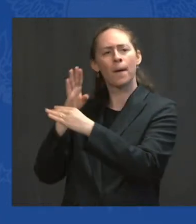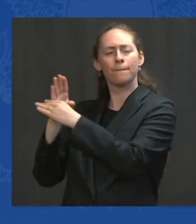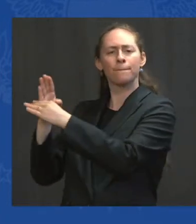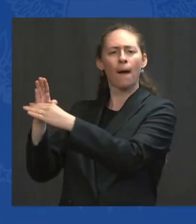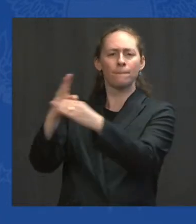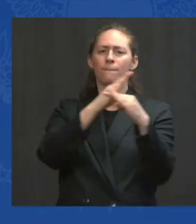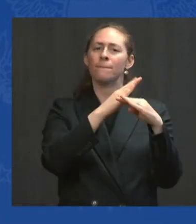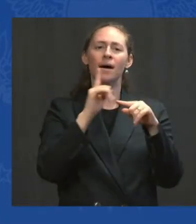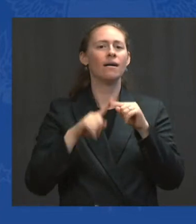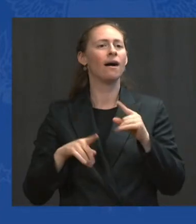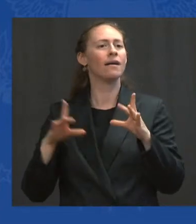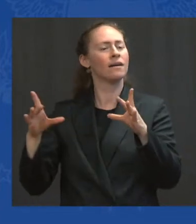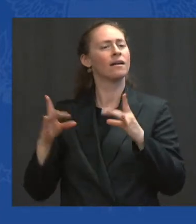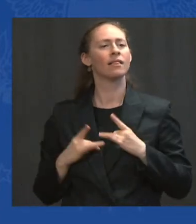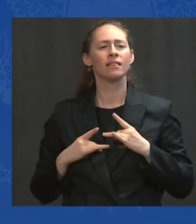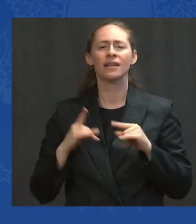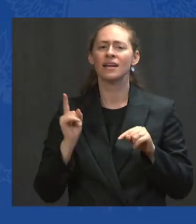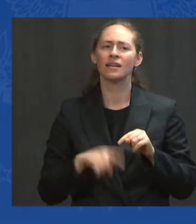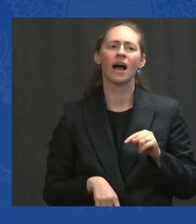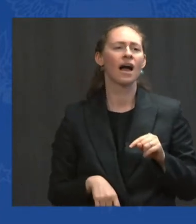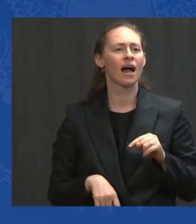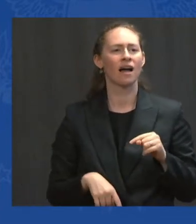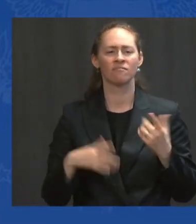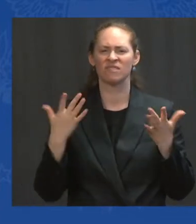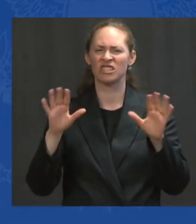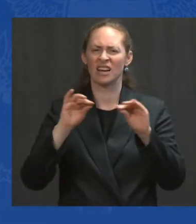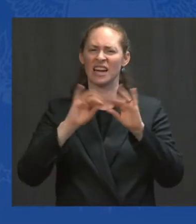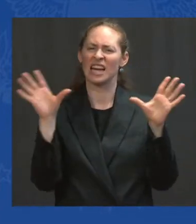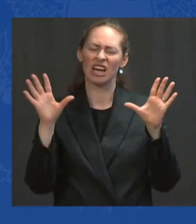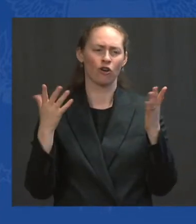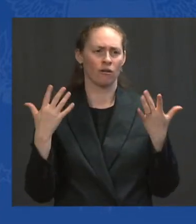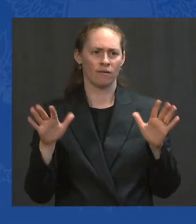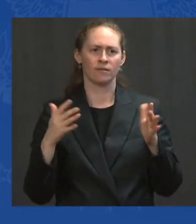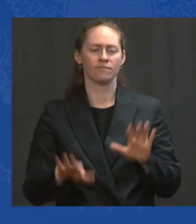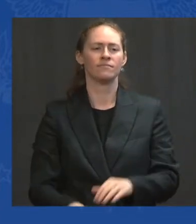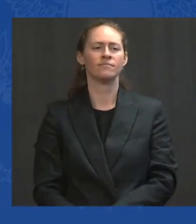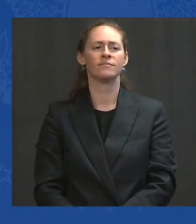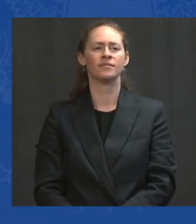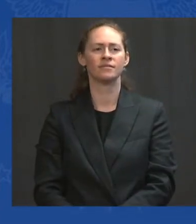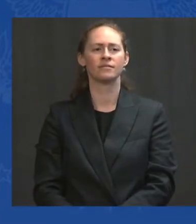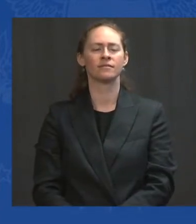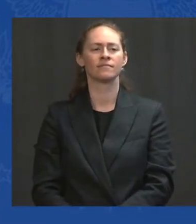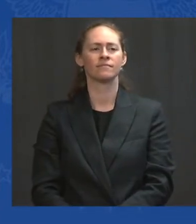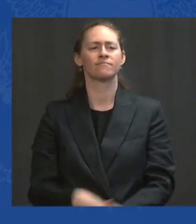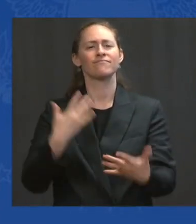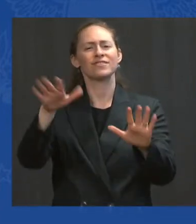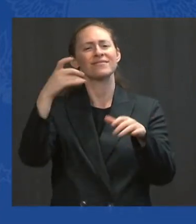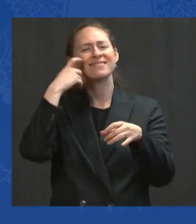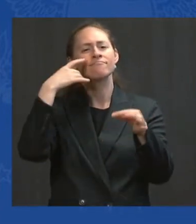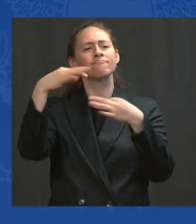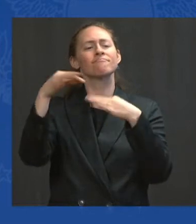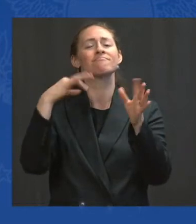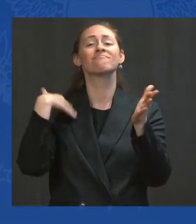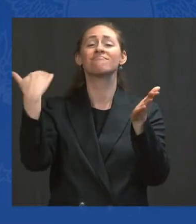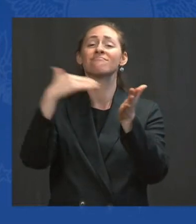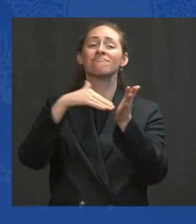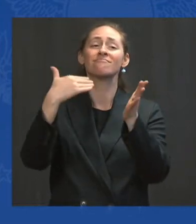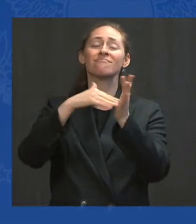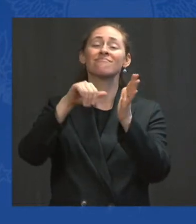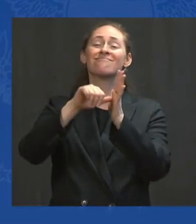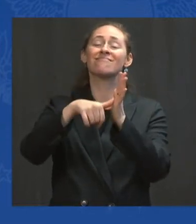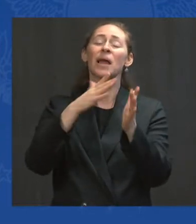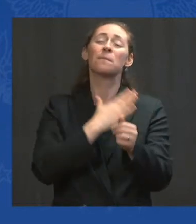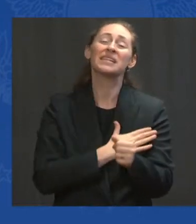conclusion one can reasonably come to from looking what I've told you over the last few minutes is, please get vaccinated. It